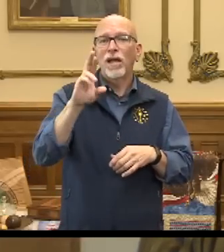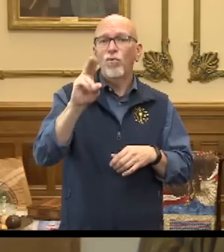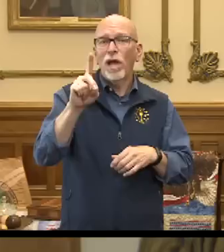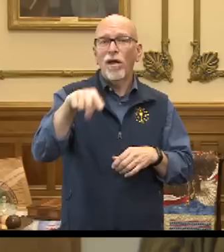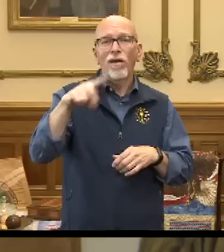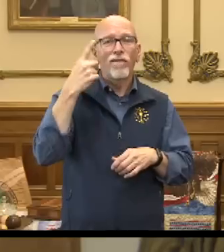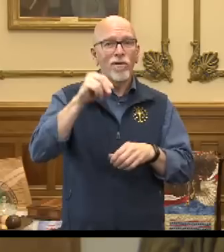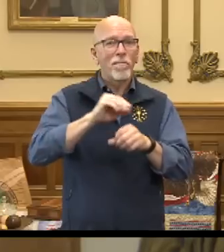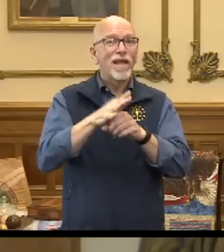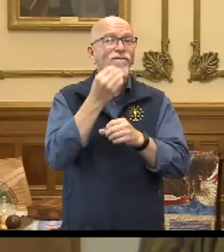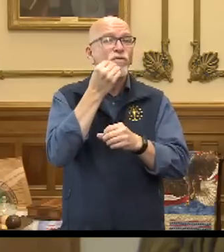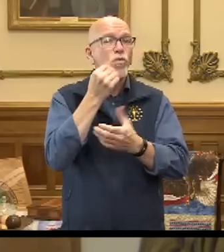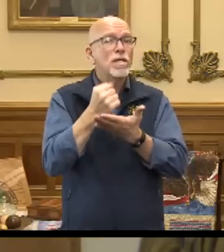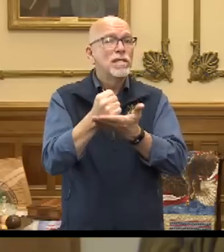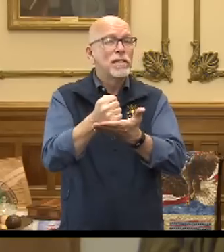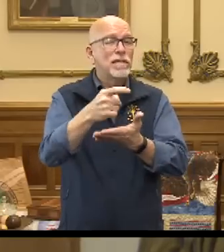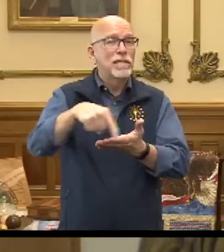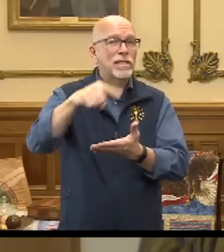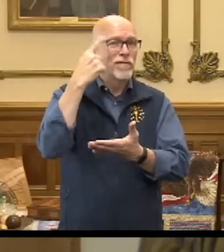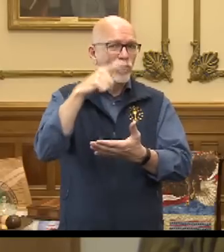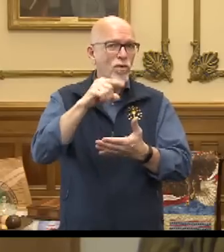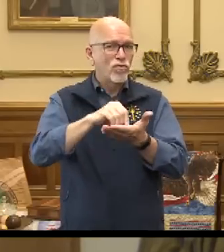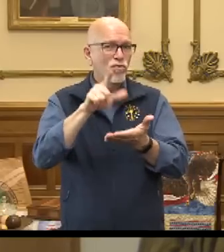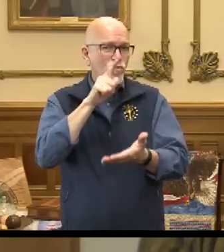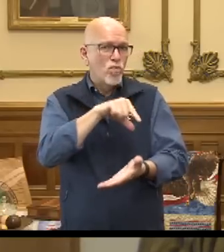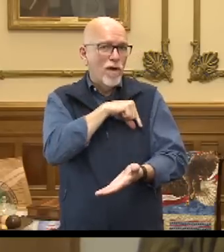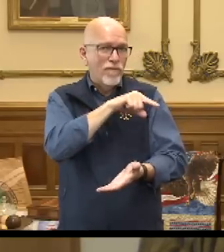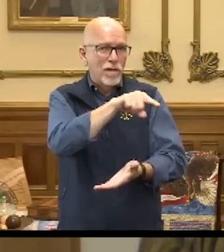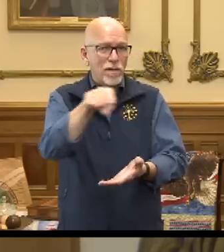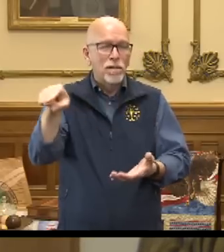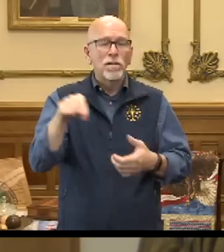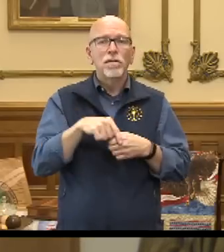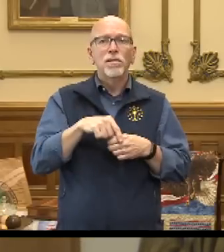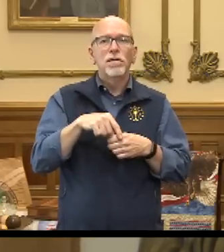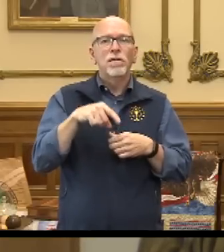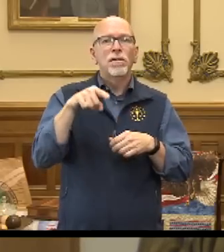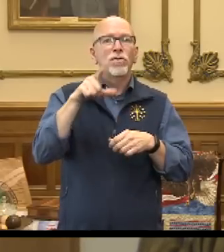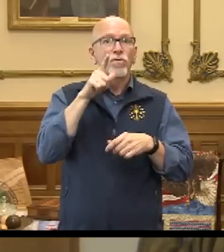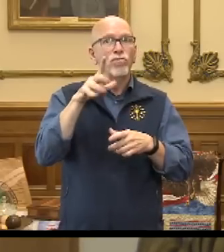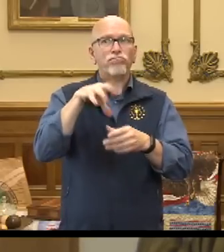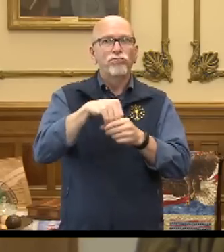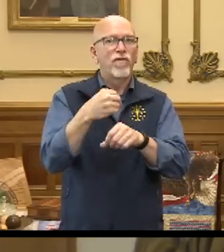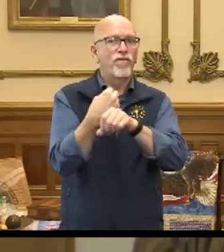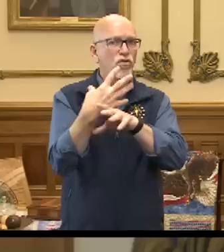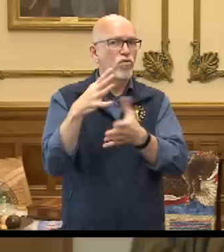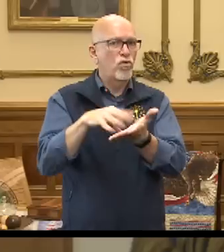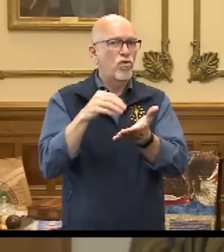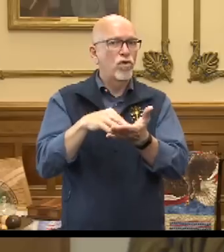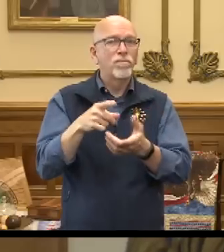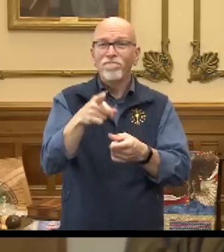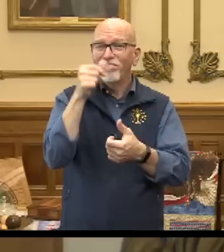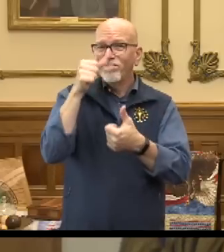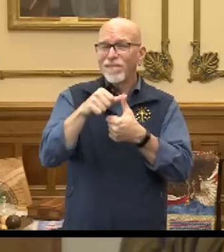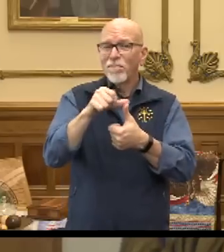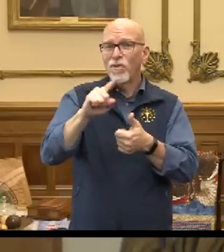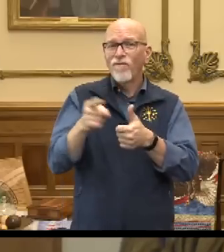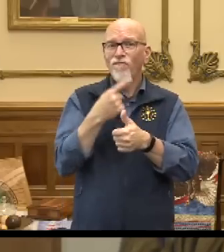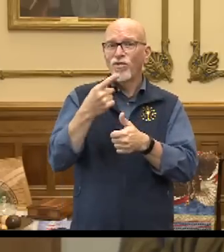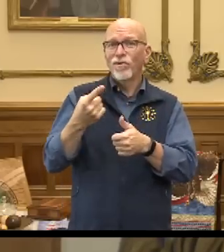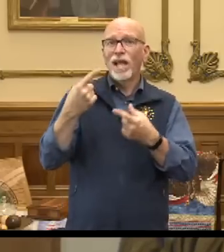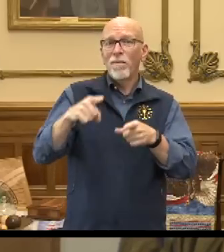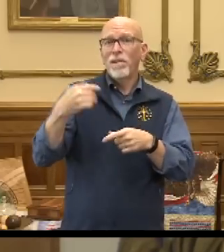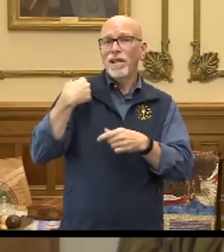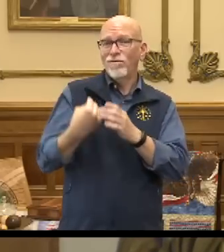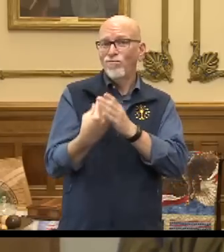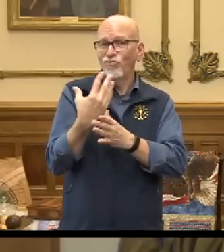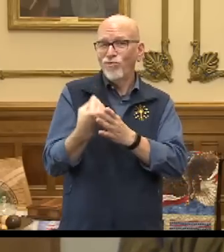of pandemic food assistance for qualifying students partaking in virtual learning. As you will recall, the first round occurred in the